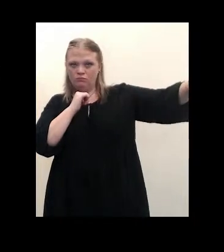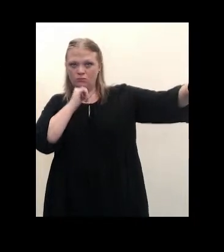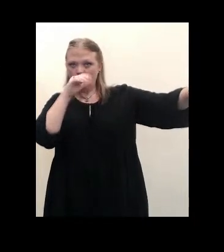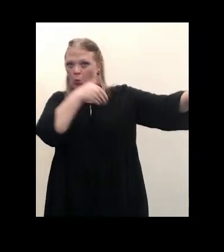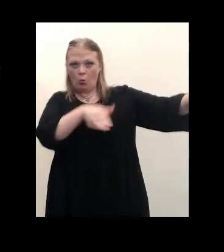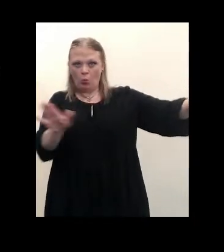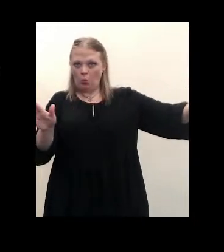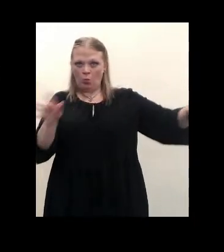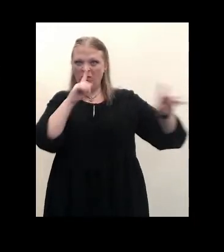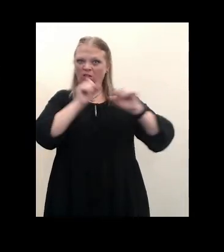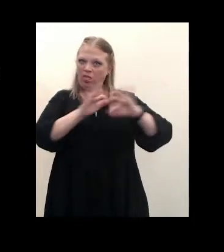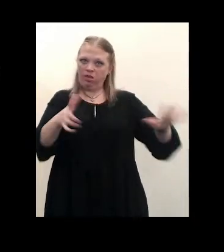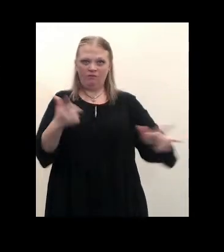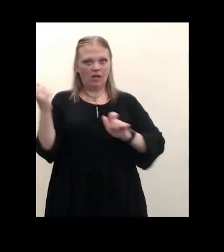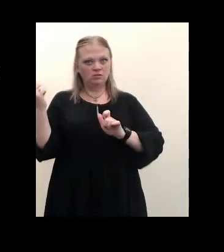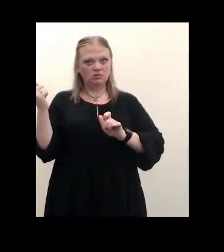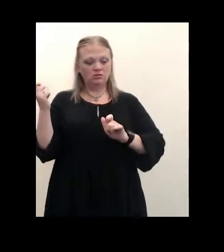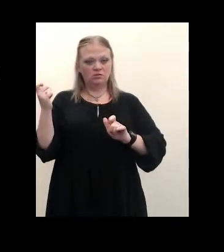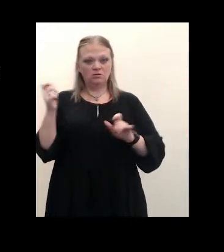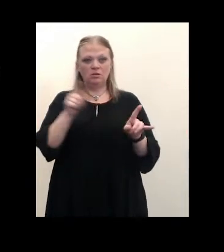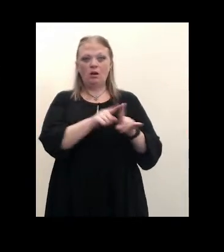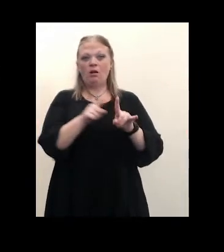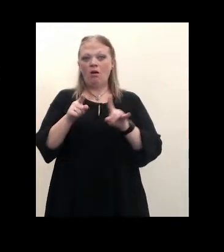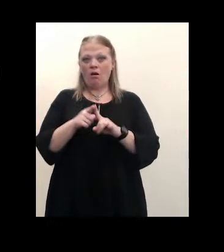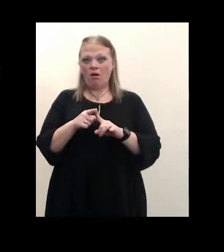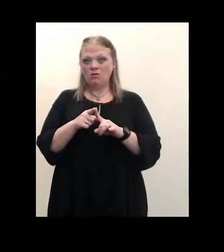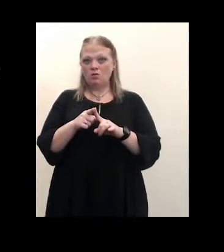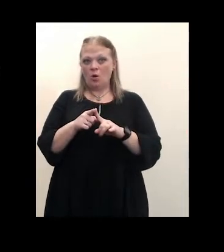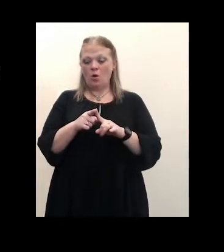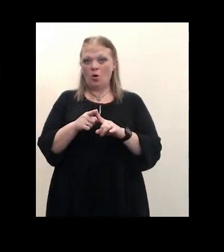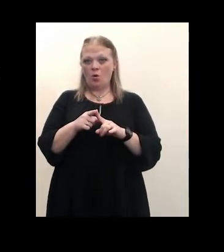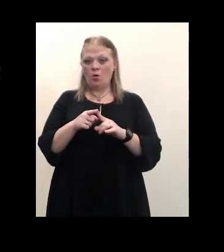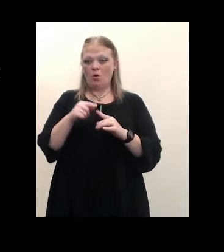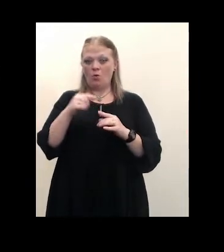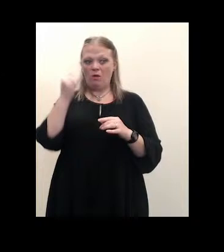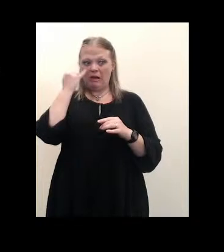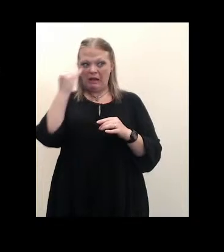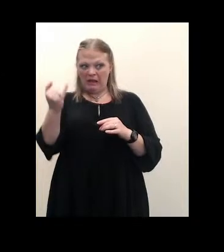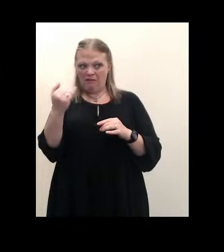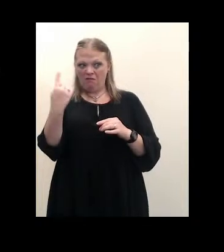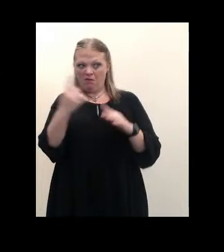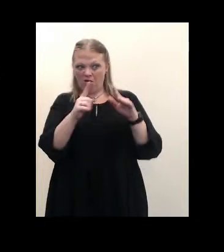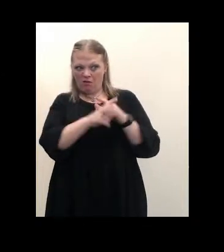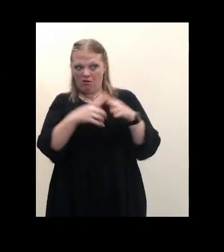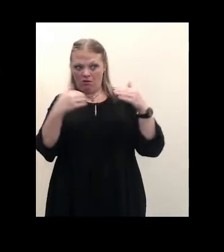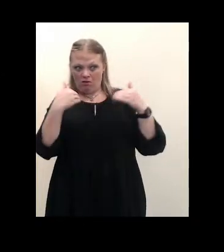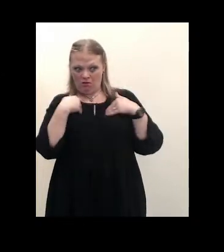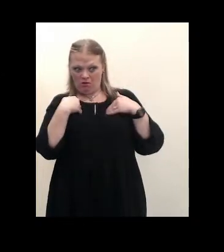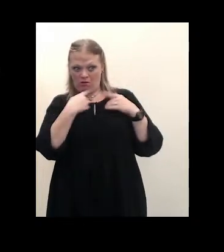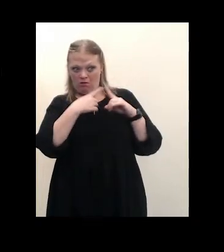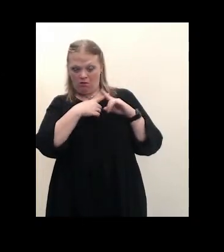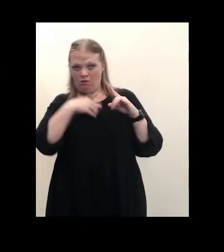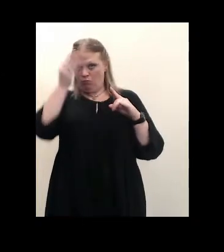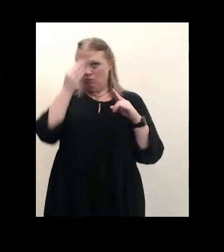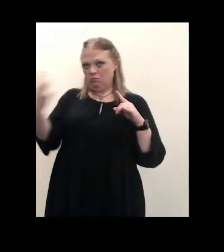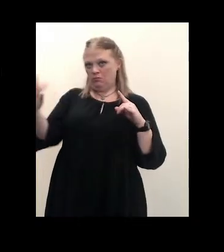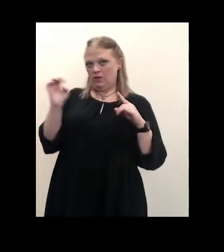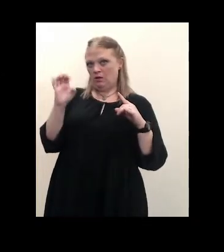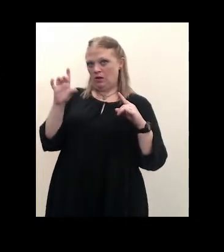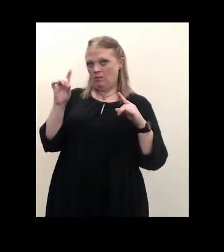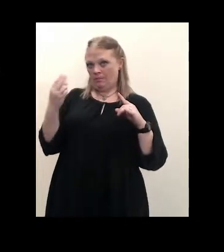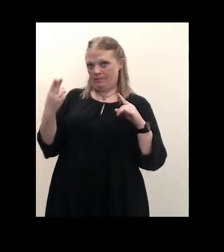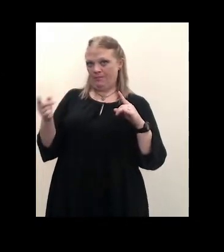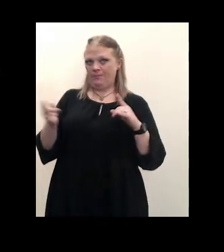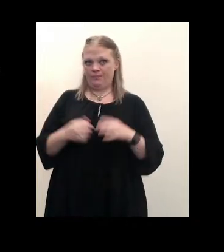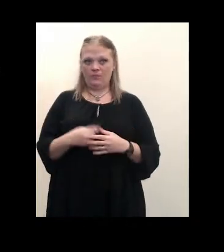quickly, and then also report all their cases to the Erie County Health Department. So we want to help the child care centers